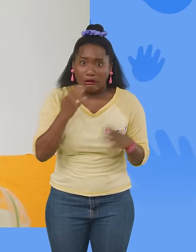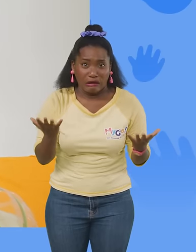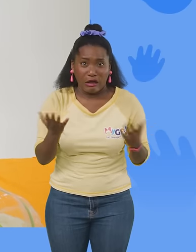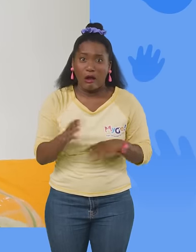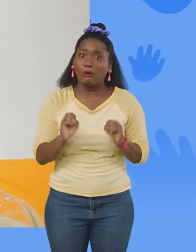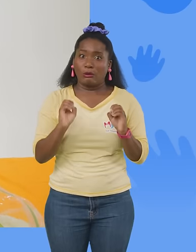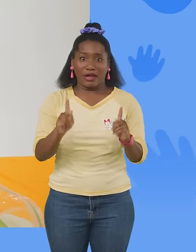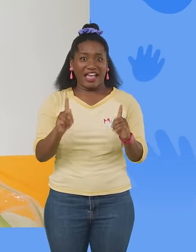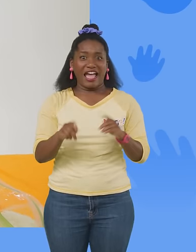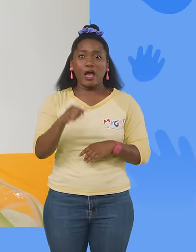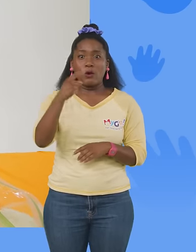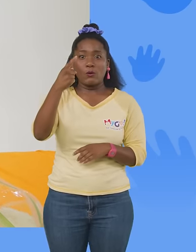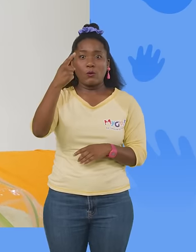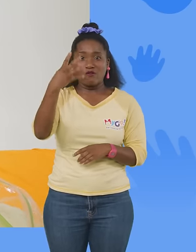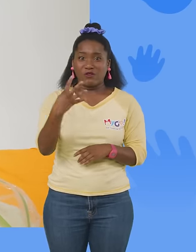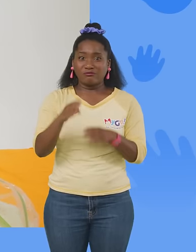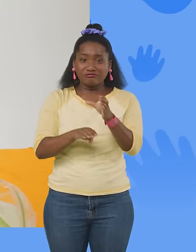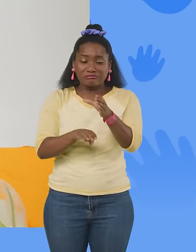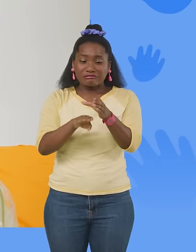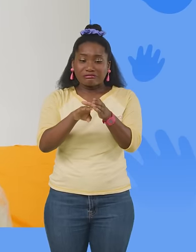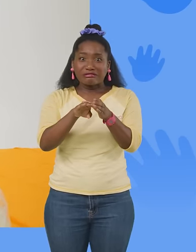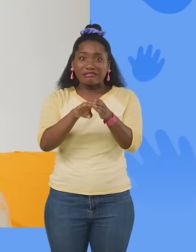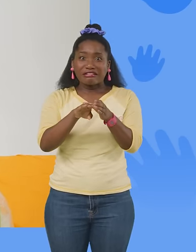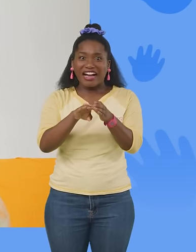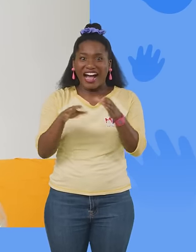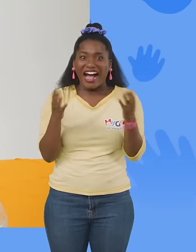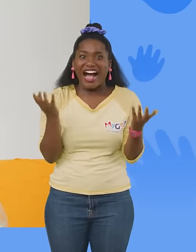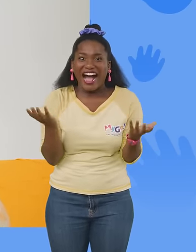we go. 1/4 cup.